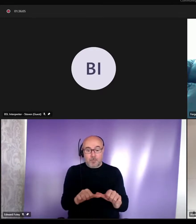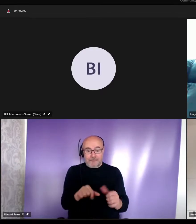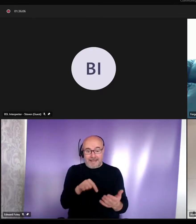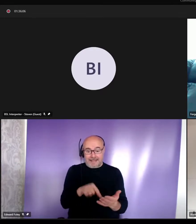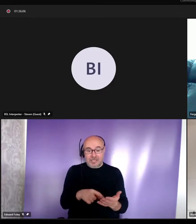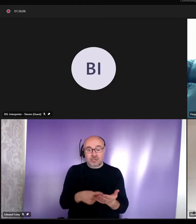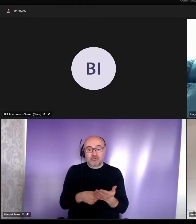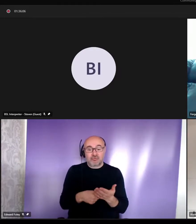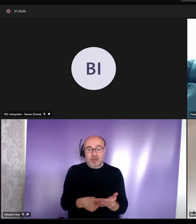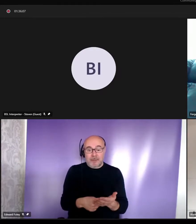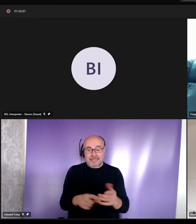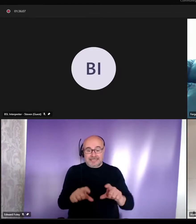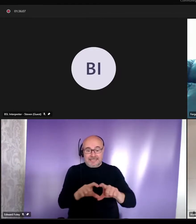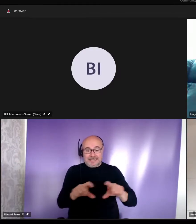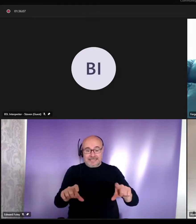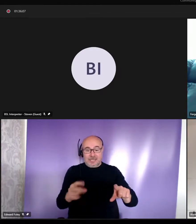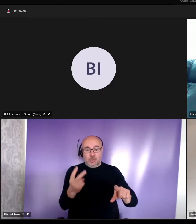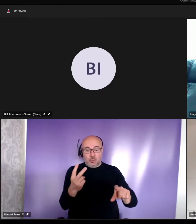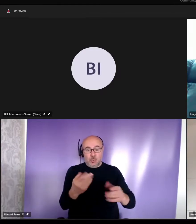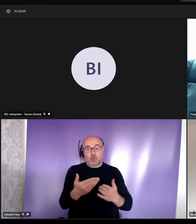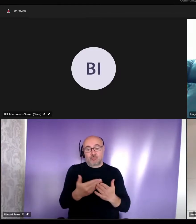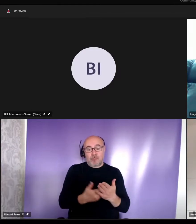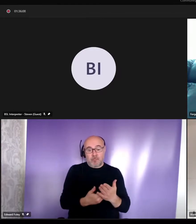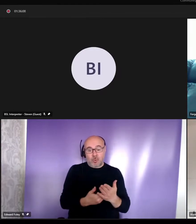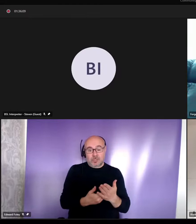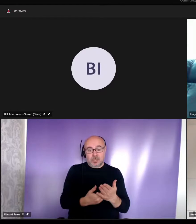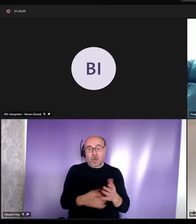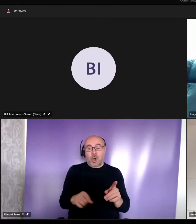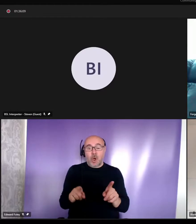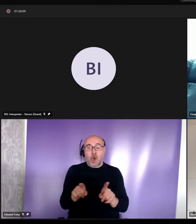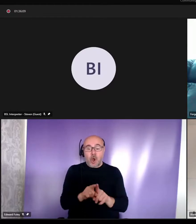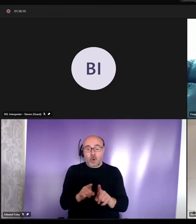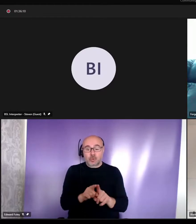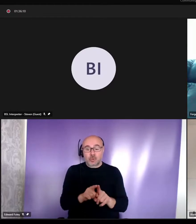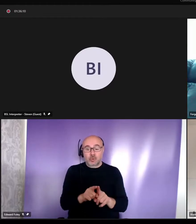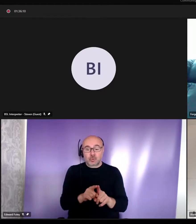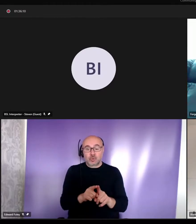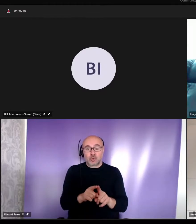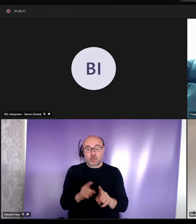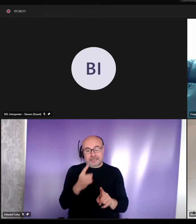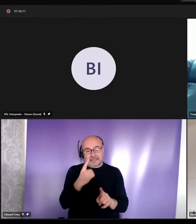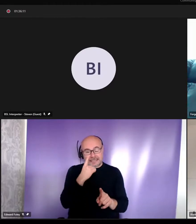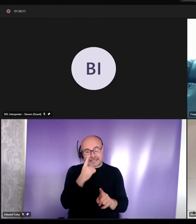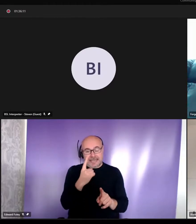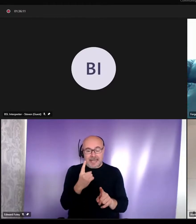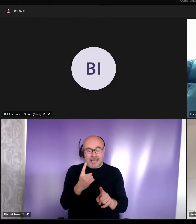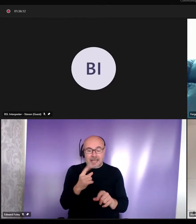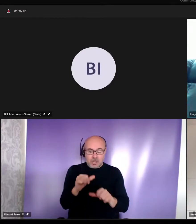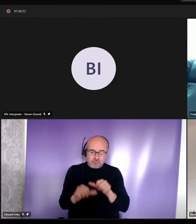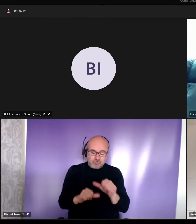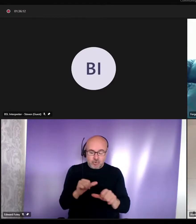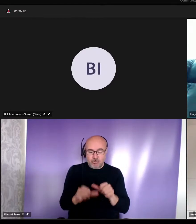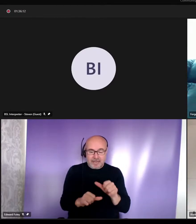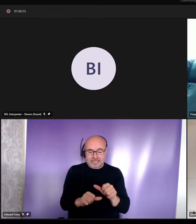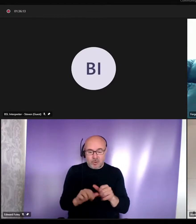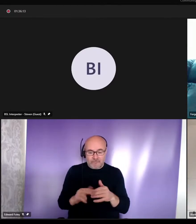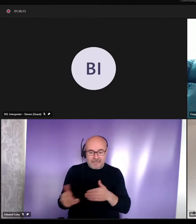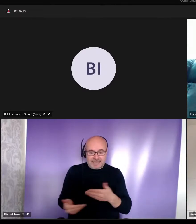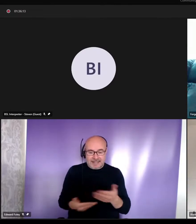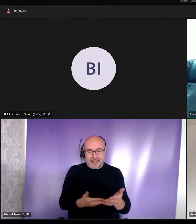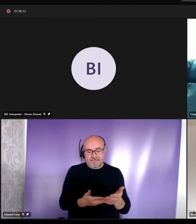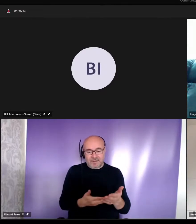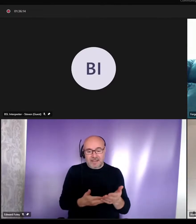section 2 of your report, to note the progress against delivering the funding through 2021, and then approve